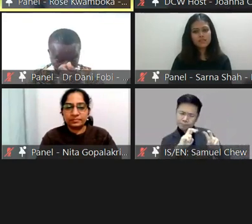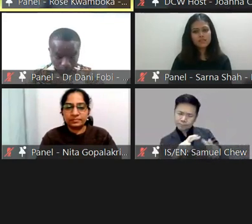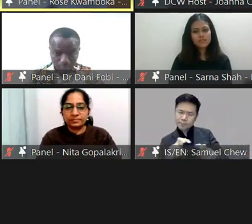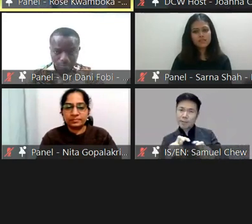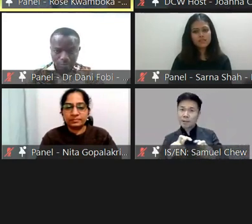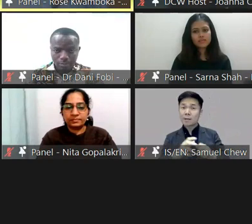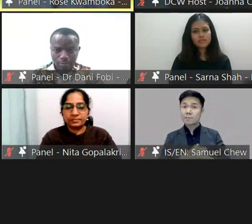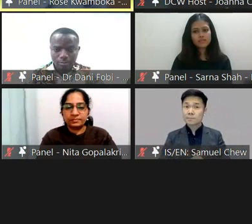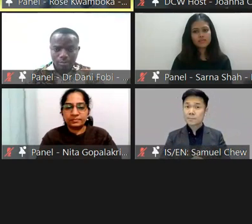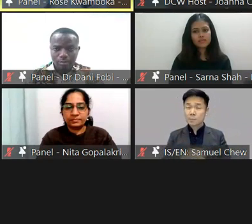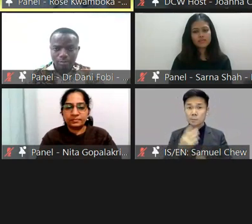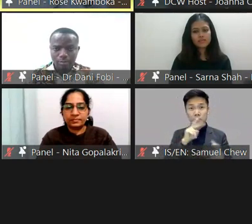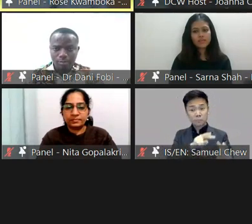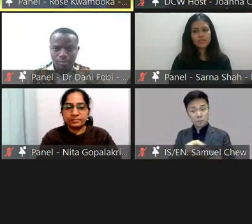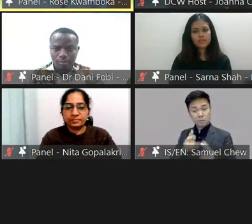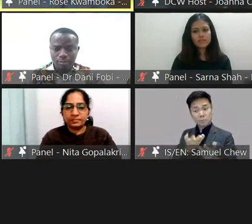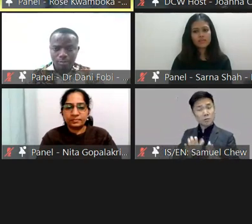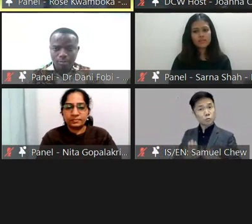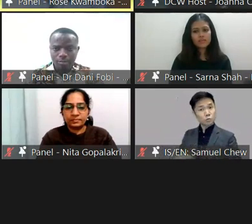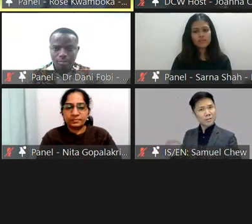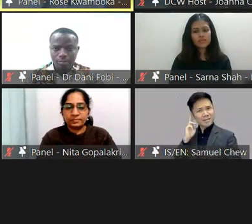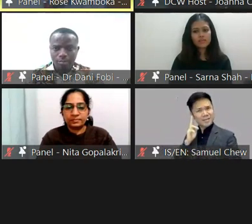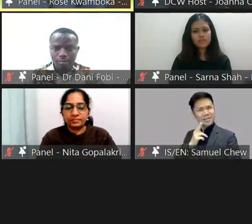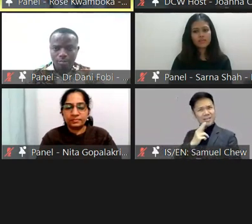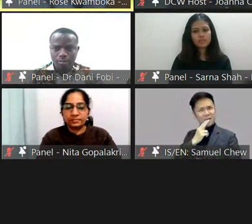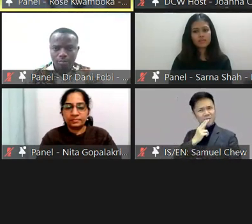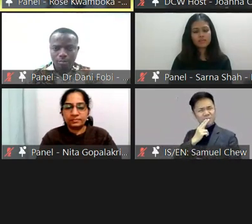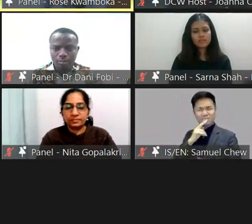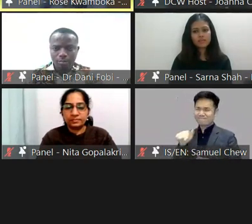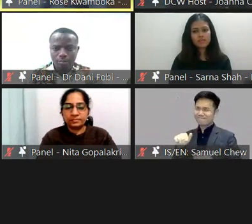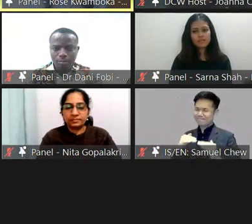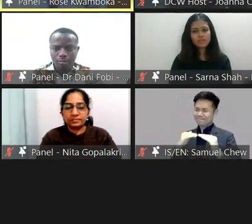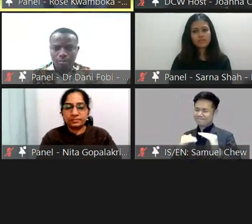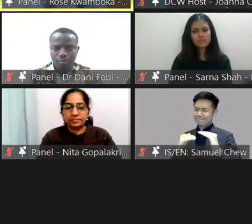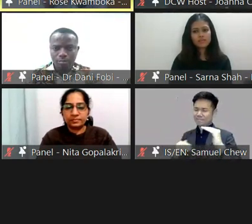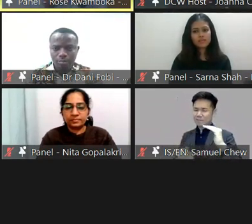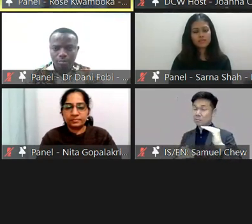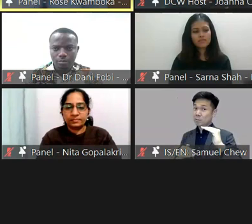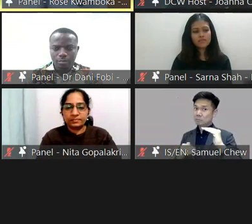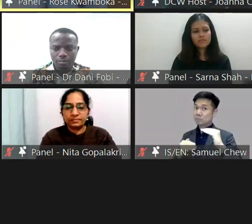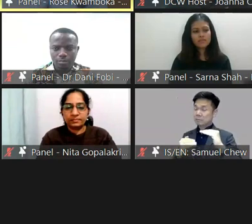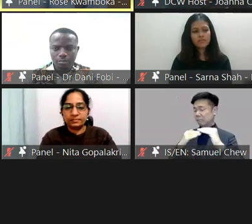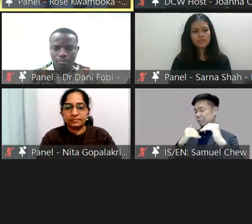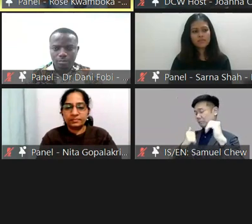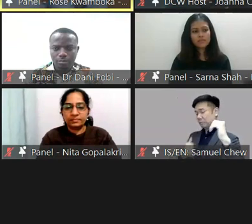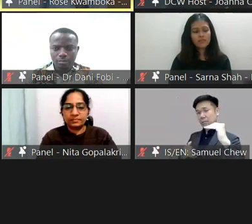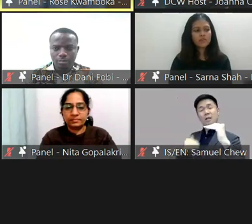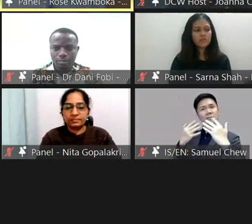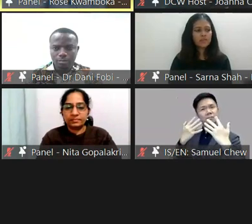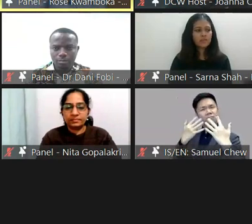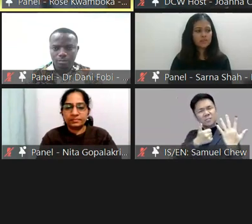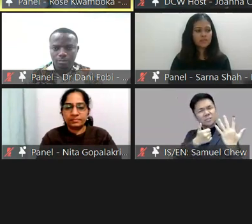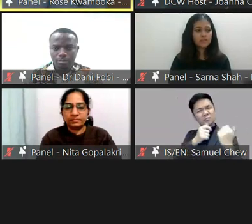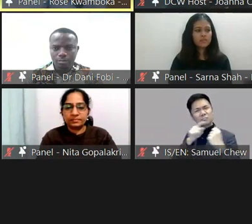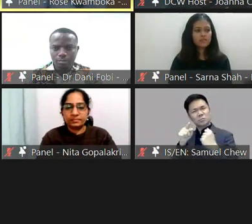children have a language delay of between 6 to 10 years. That means a deaf